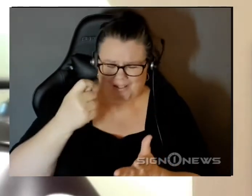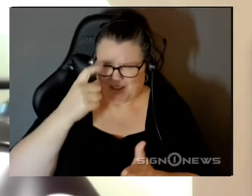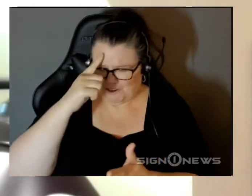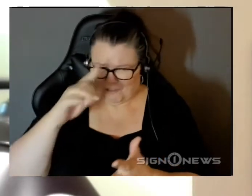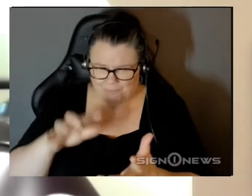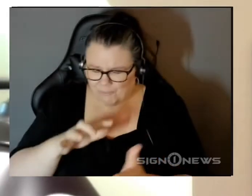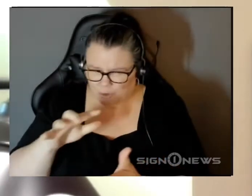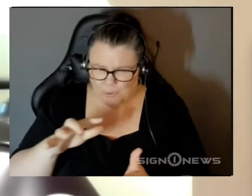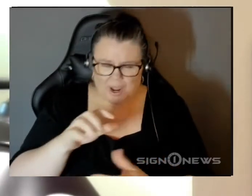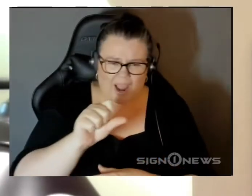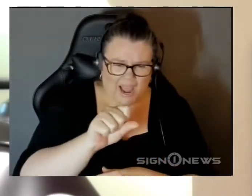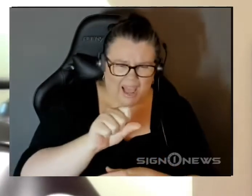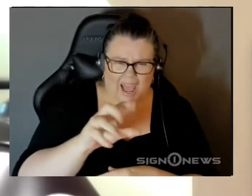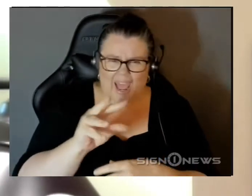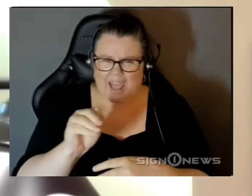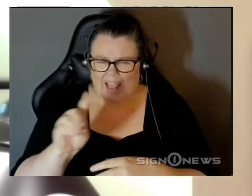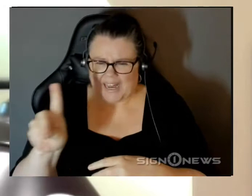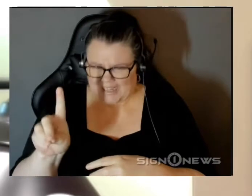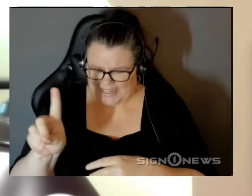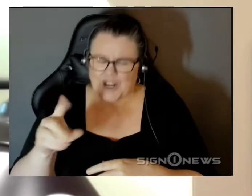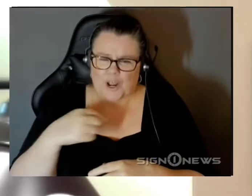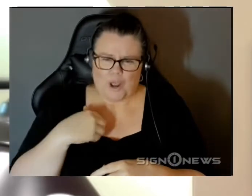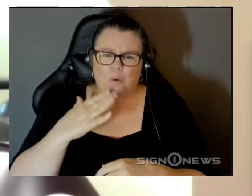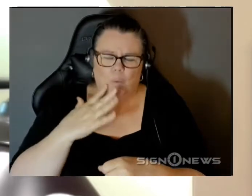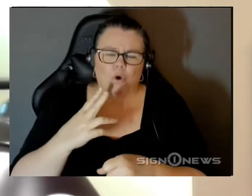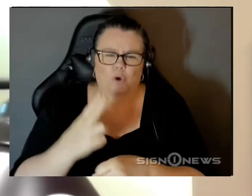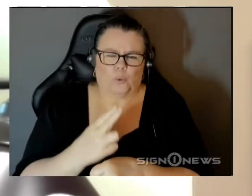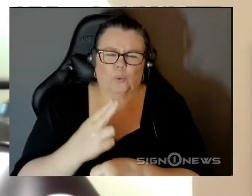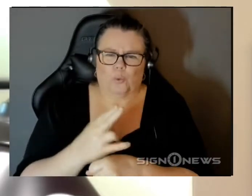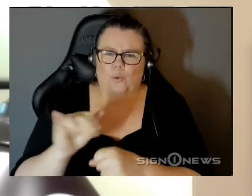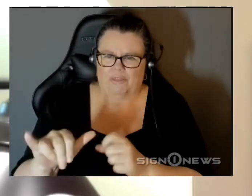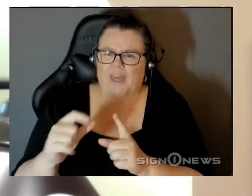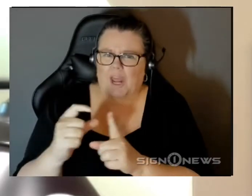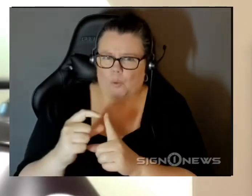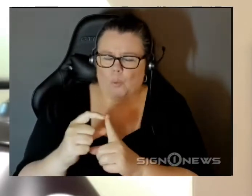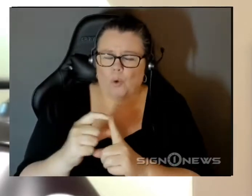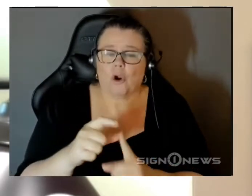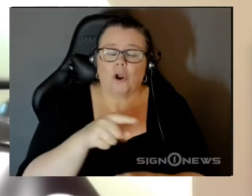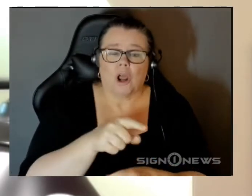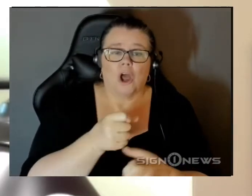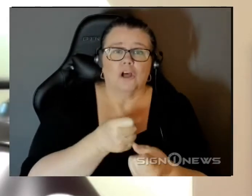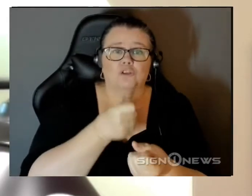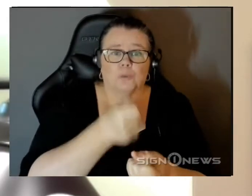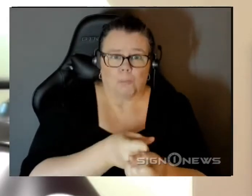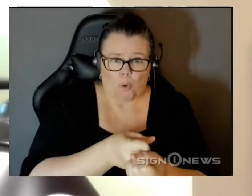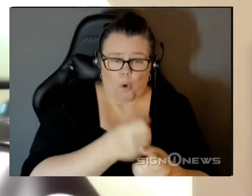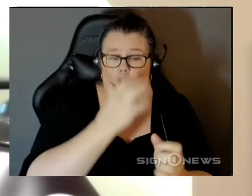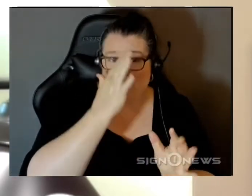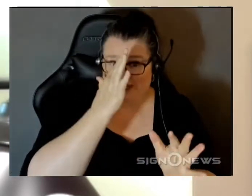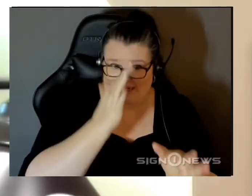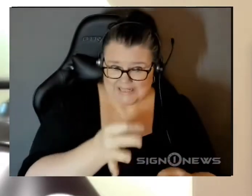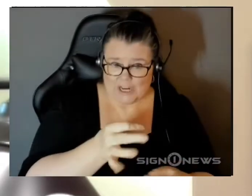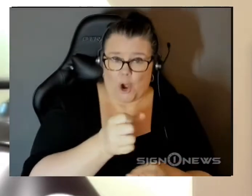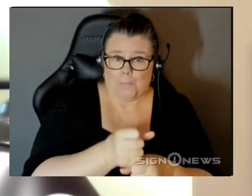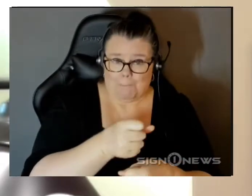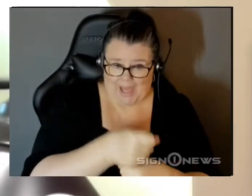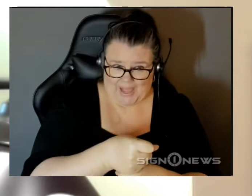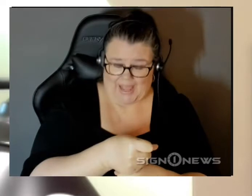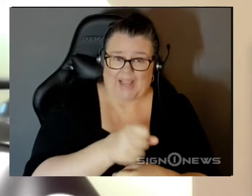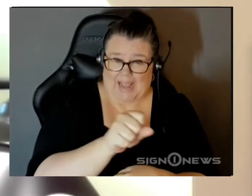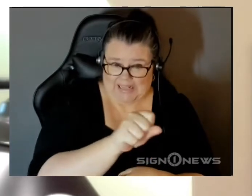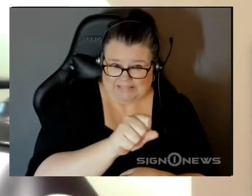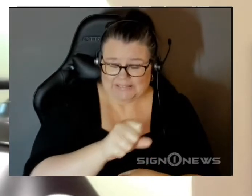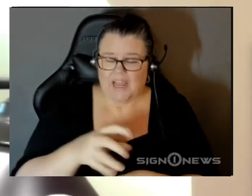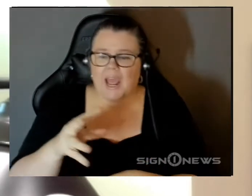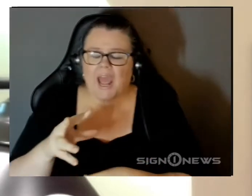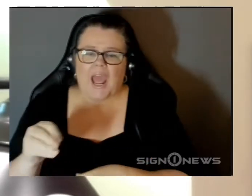using probably both of these terms today. And so one is supported decision-making and one is self-determination. What do